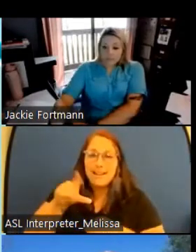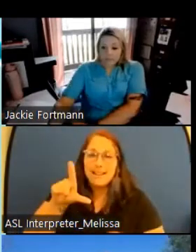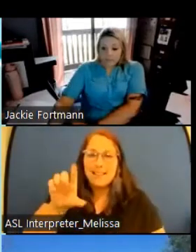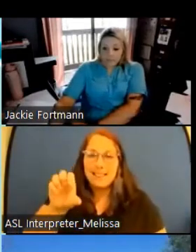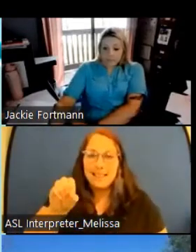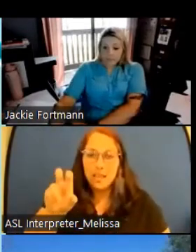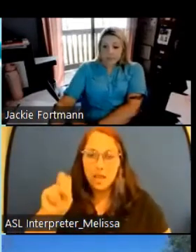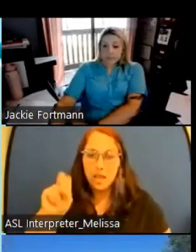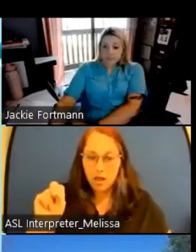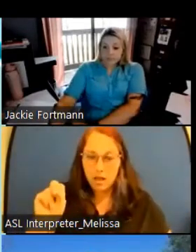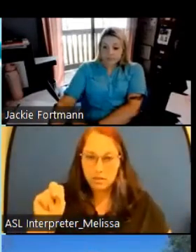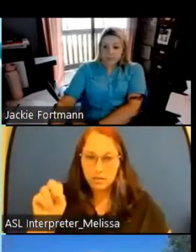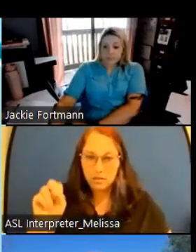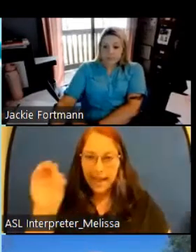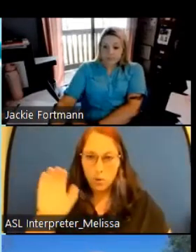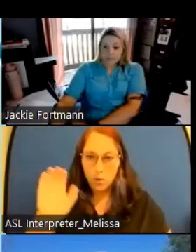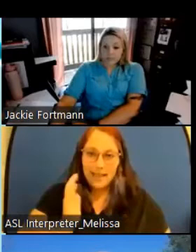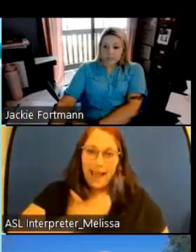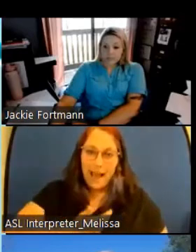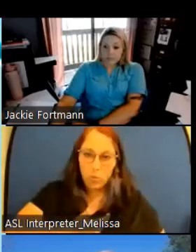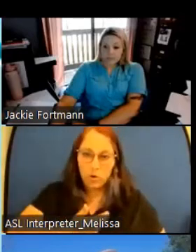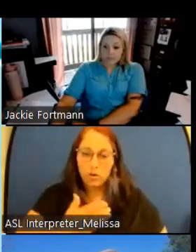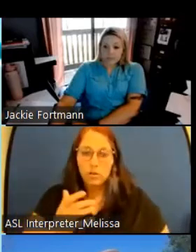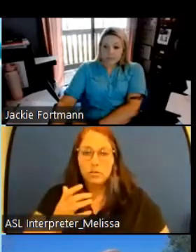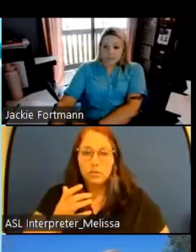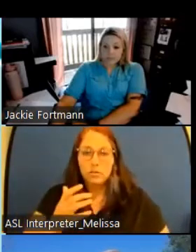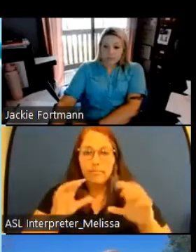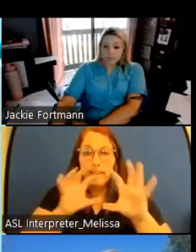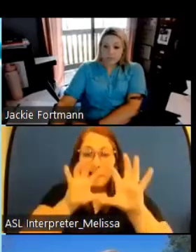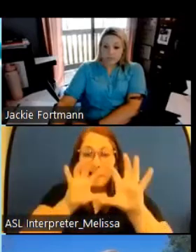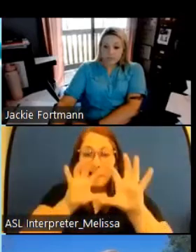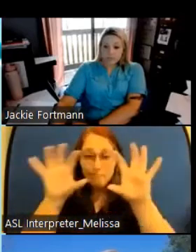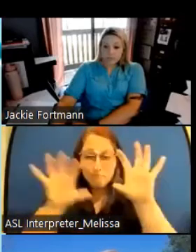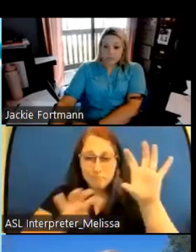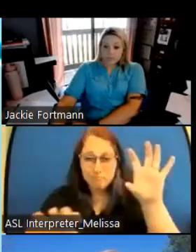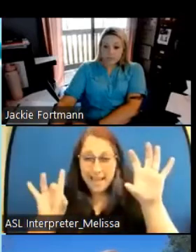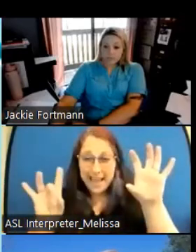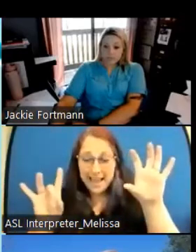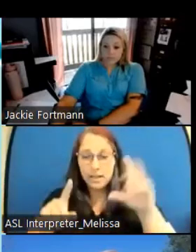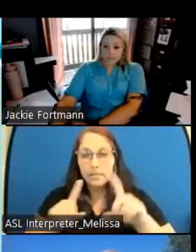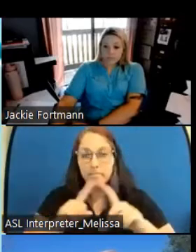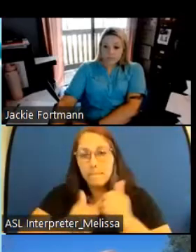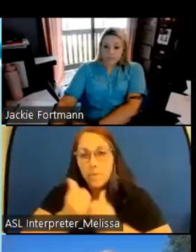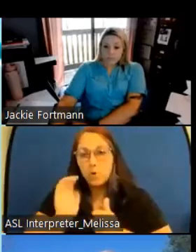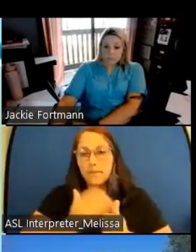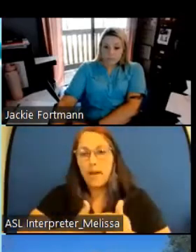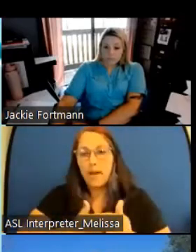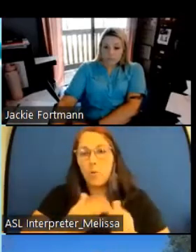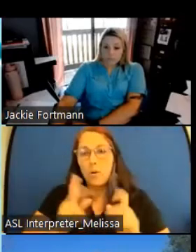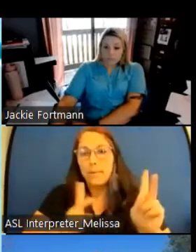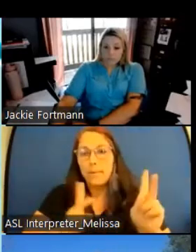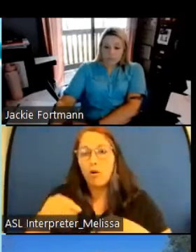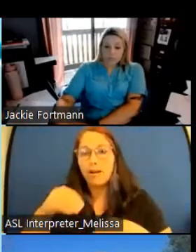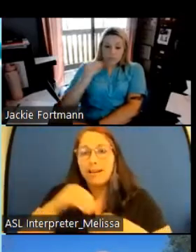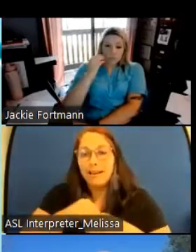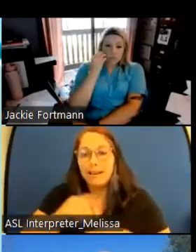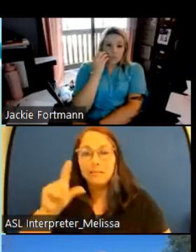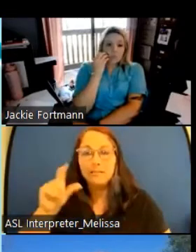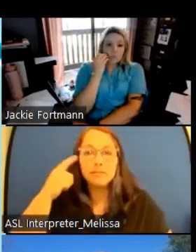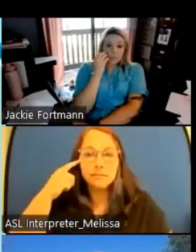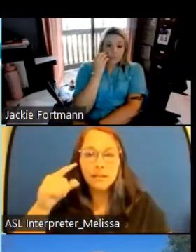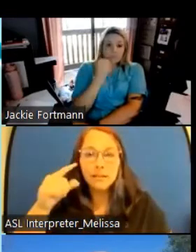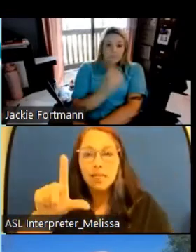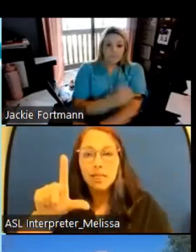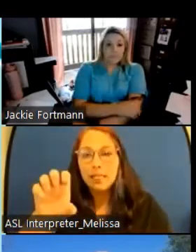Tallahassee area. I've seen several people talk about the rural areas that they just don't have the resources. And